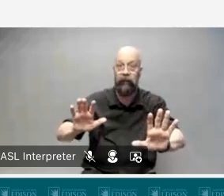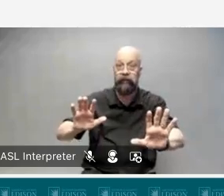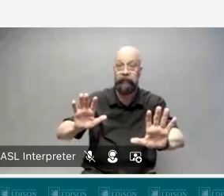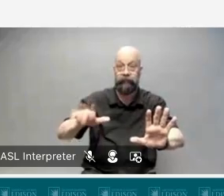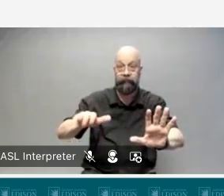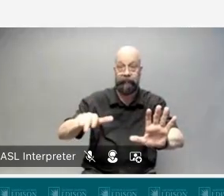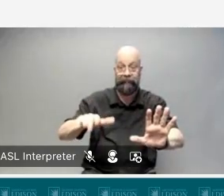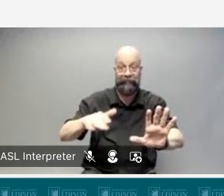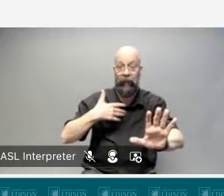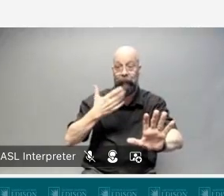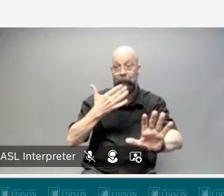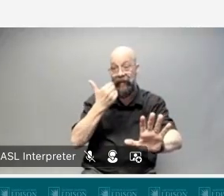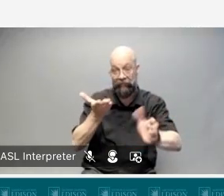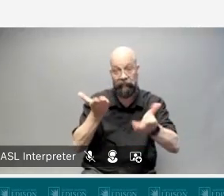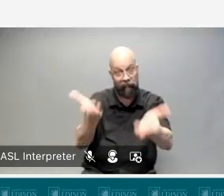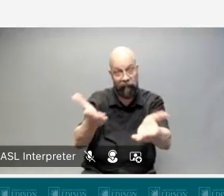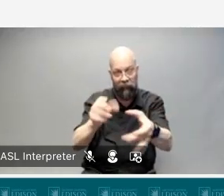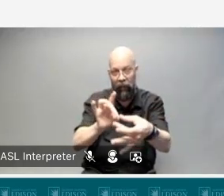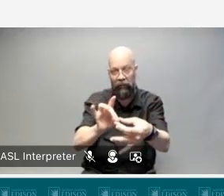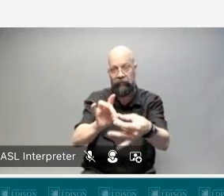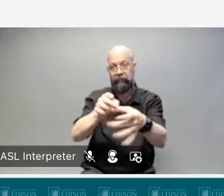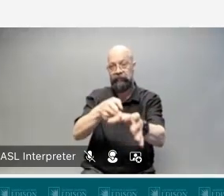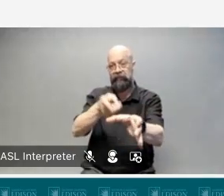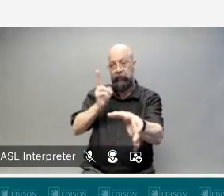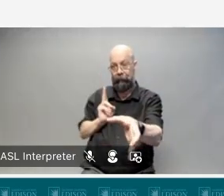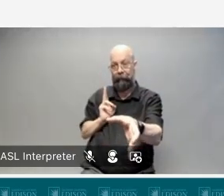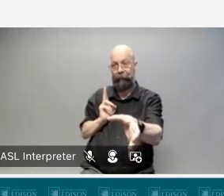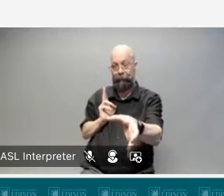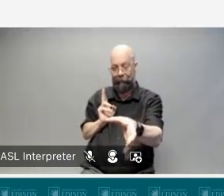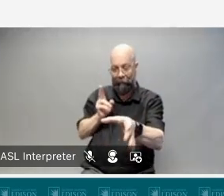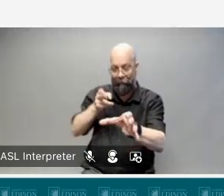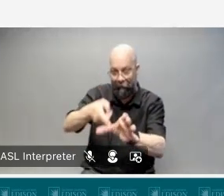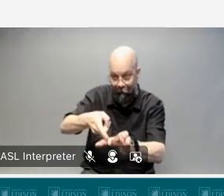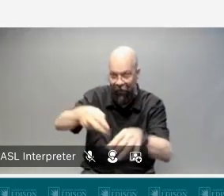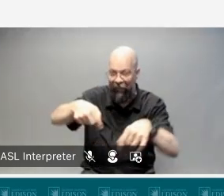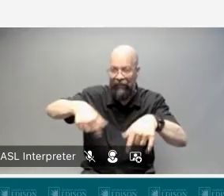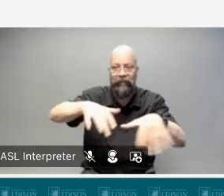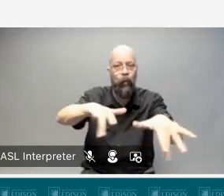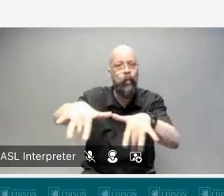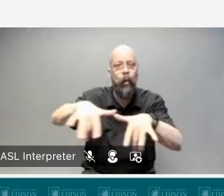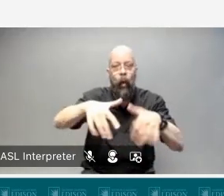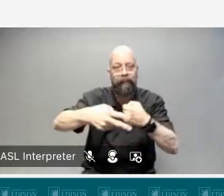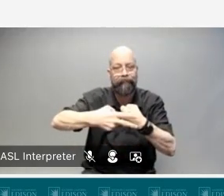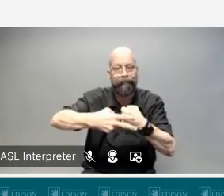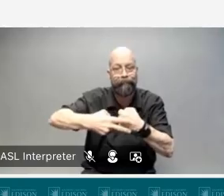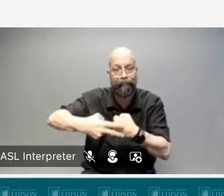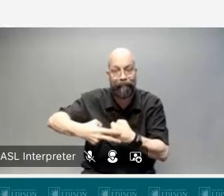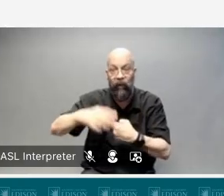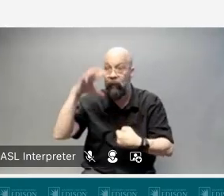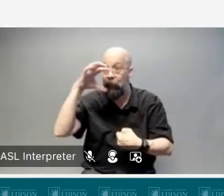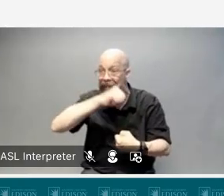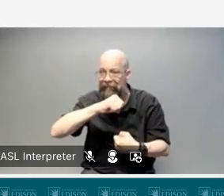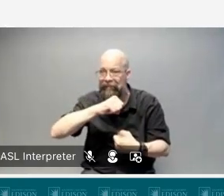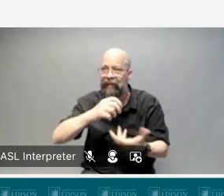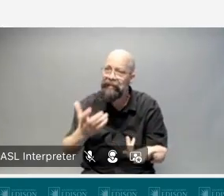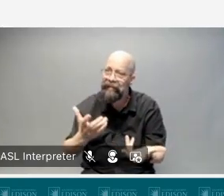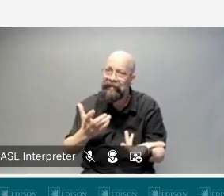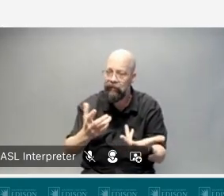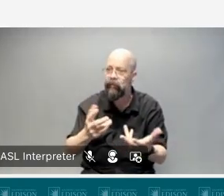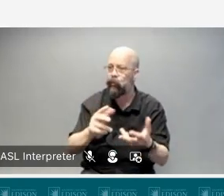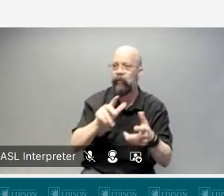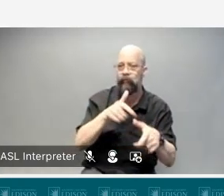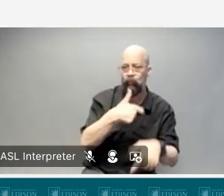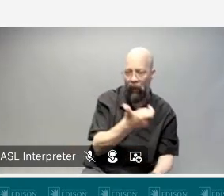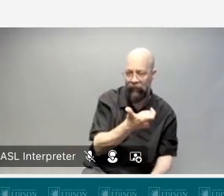thing to do is log out and rejoin. This session is being recorded, so rest assured that if you miss anything, you'll be able to see